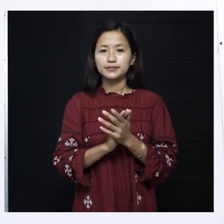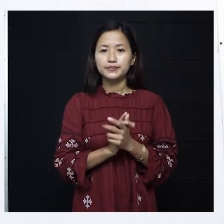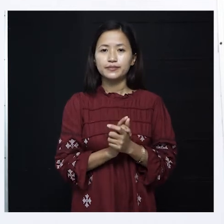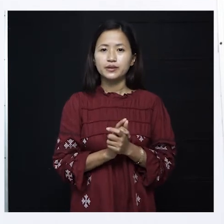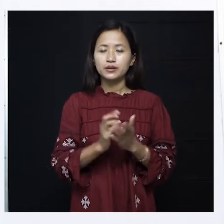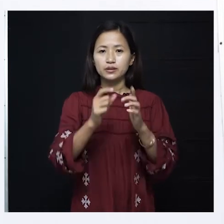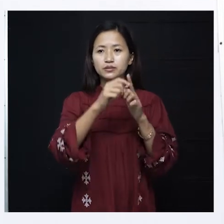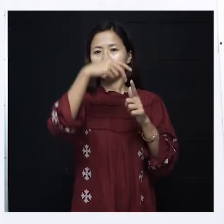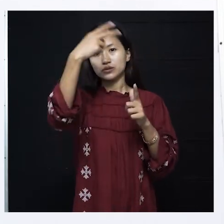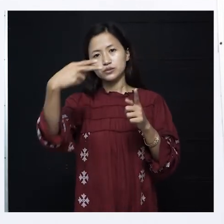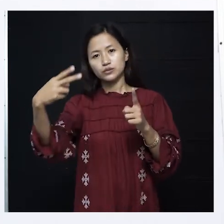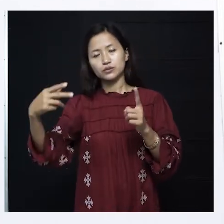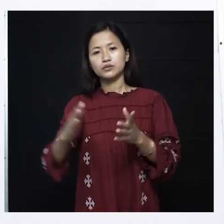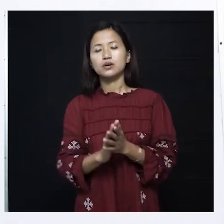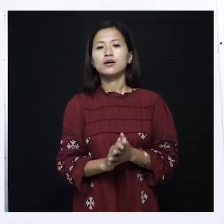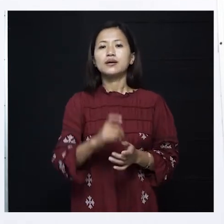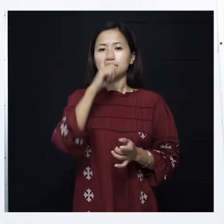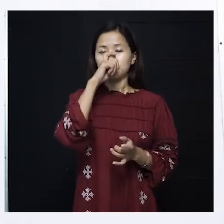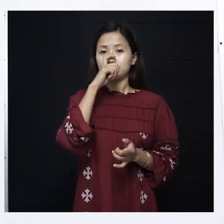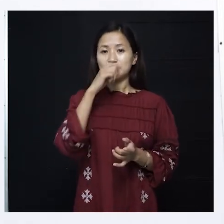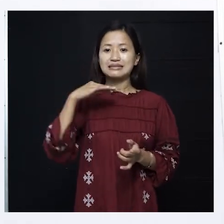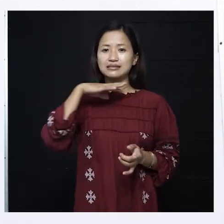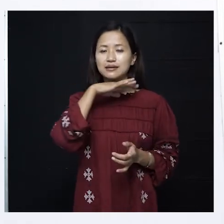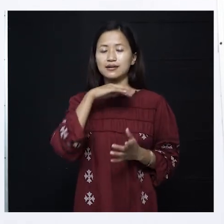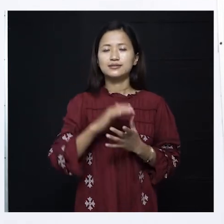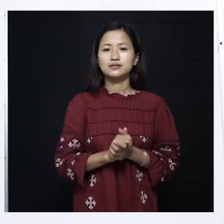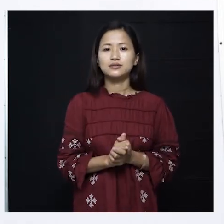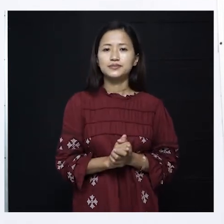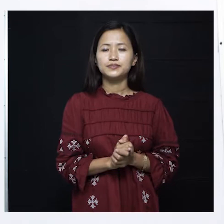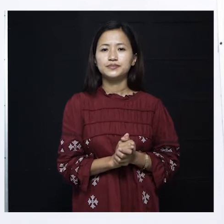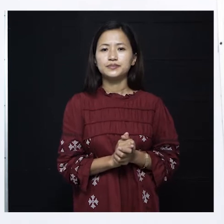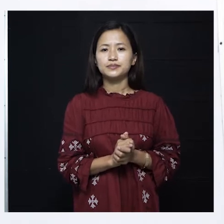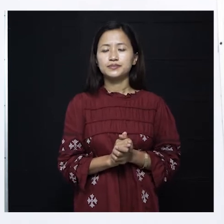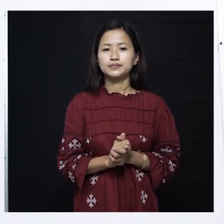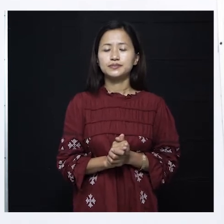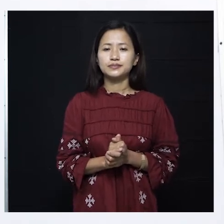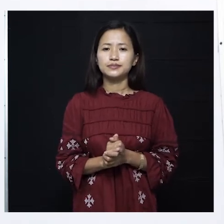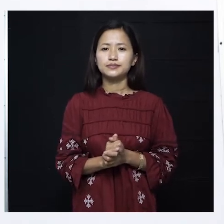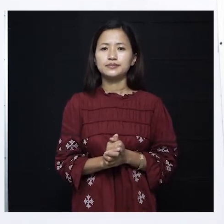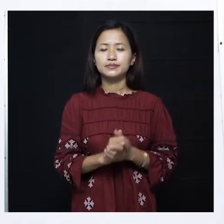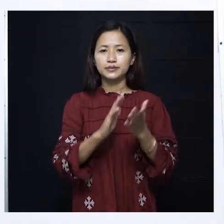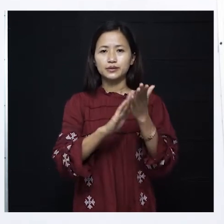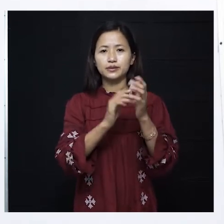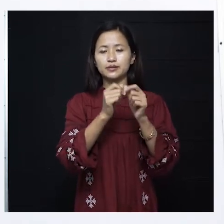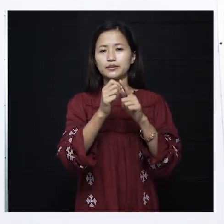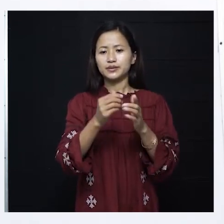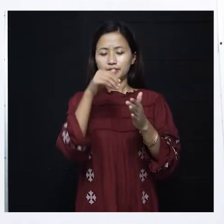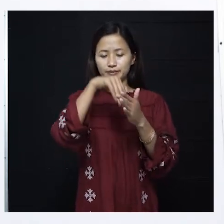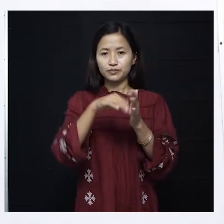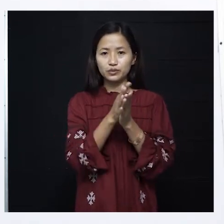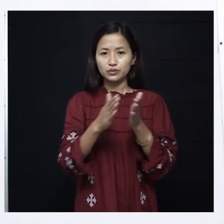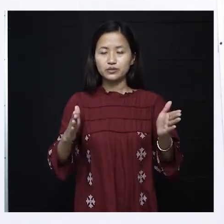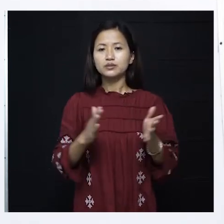have drawn something with blue color. Got it? If the map is there, and in between the